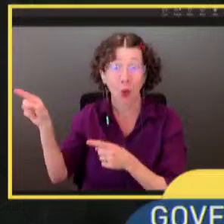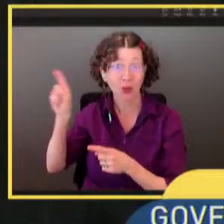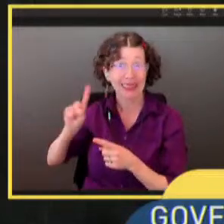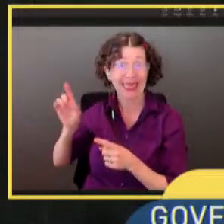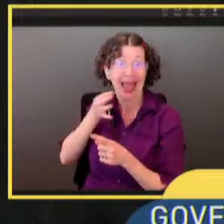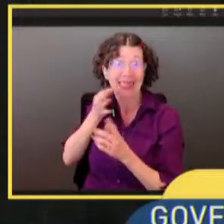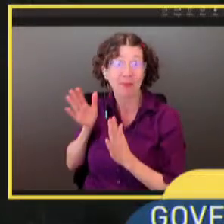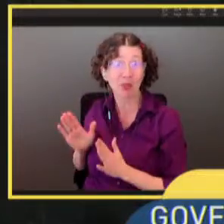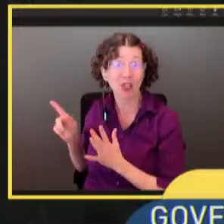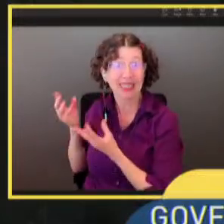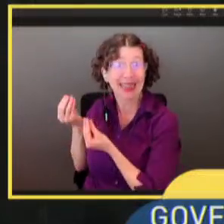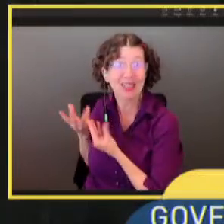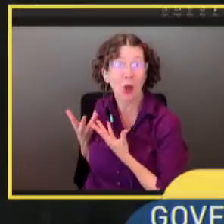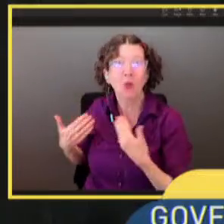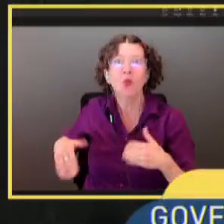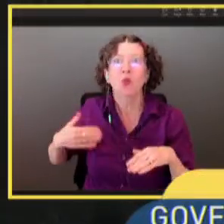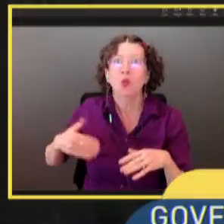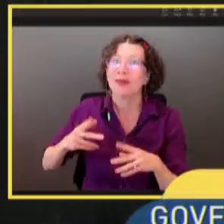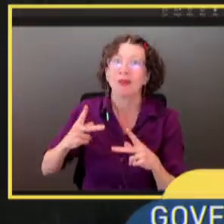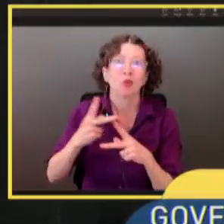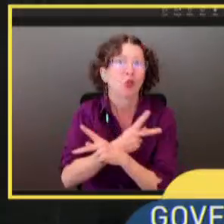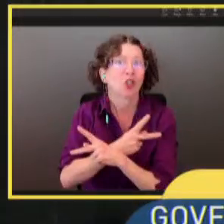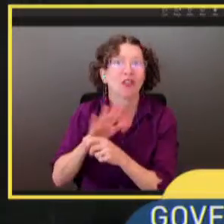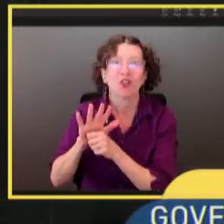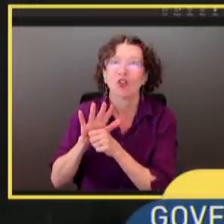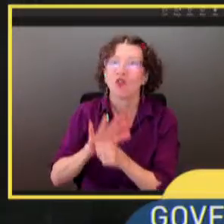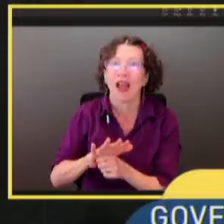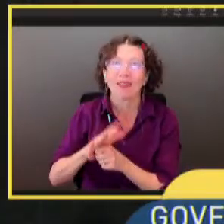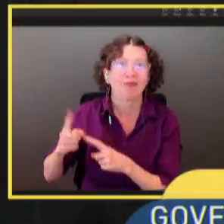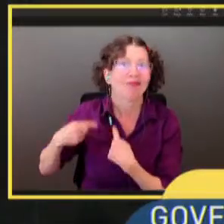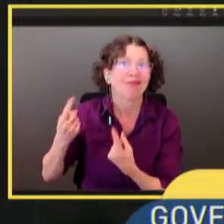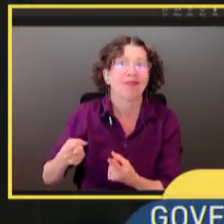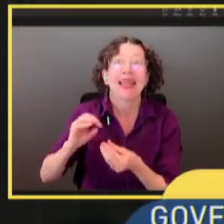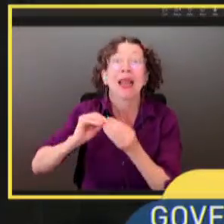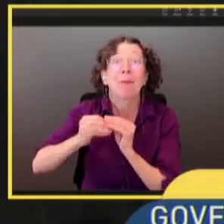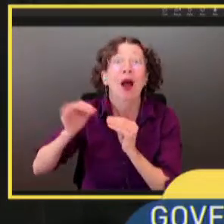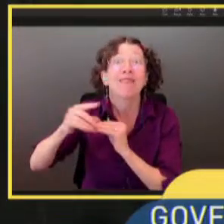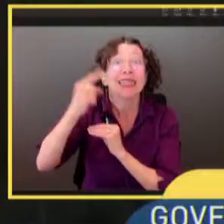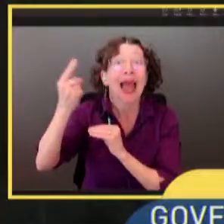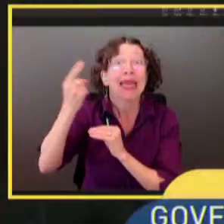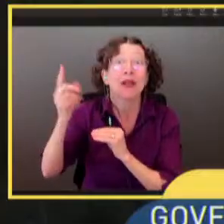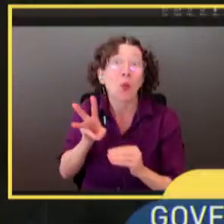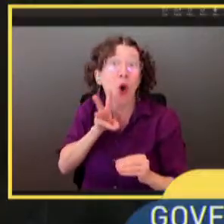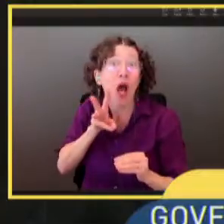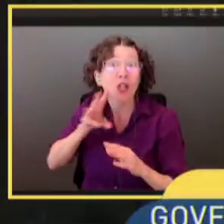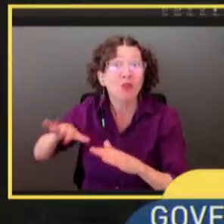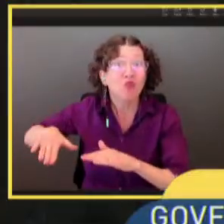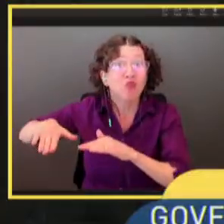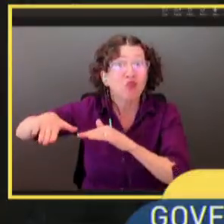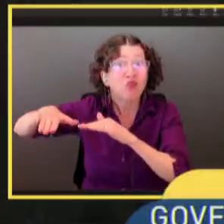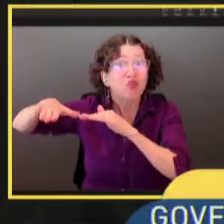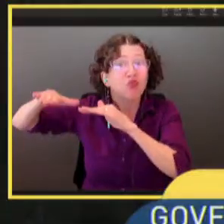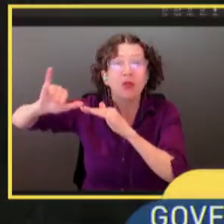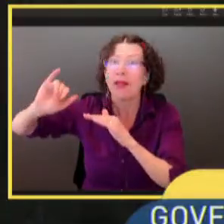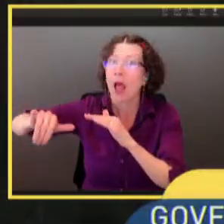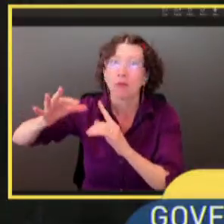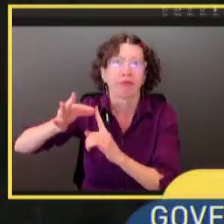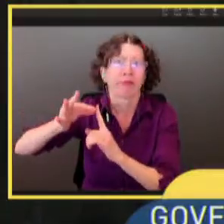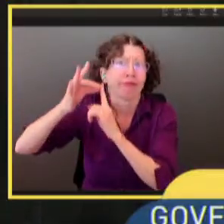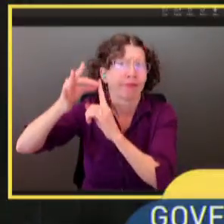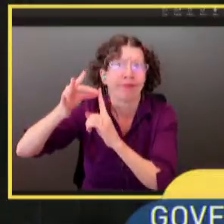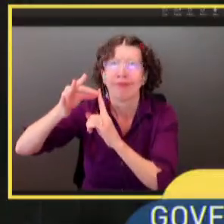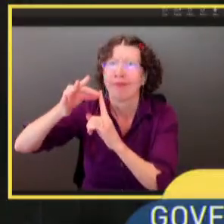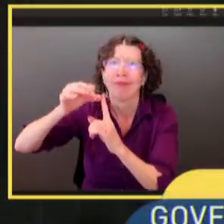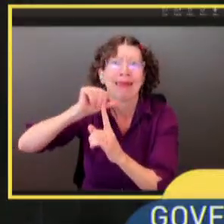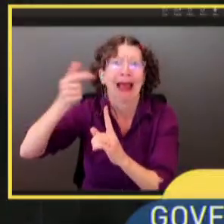now. One place we are watching closely is the levee system here in King County. The experts we have been speaking